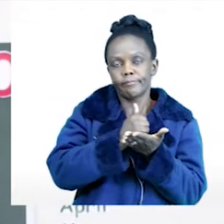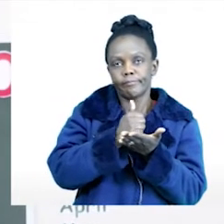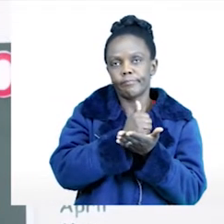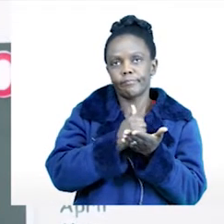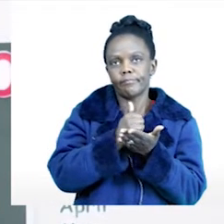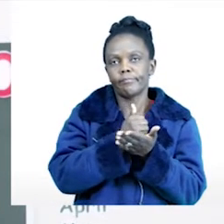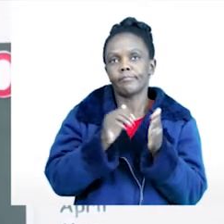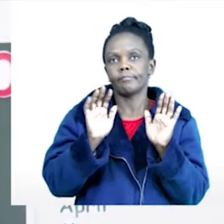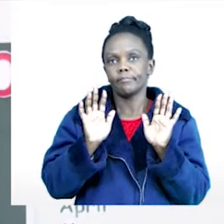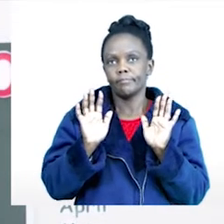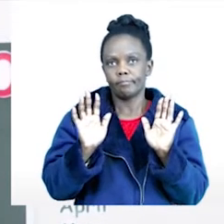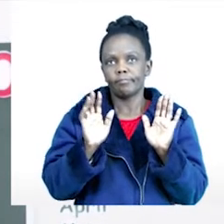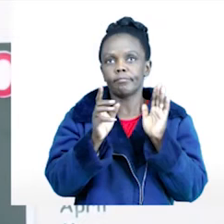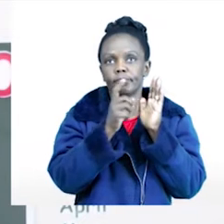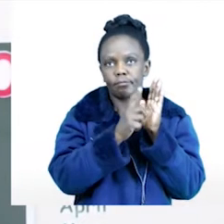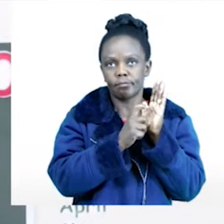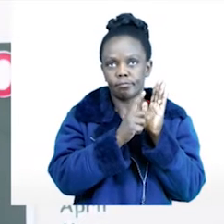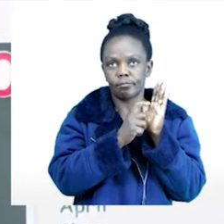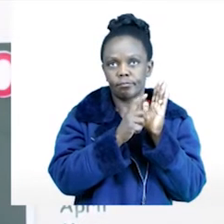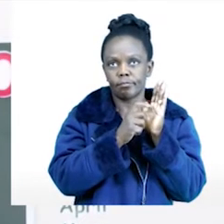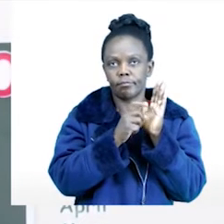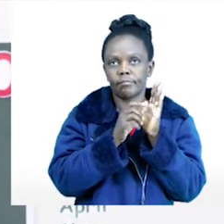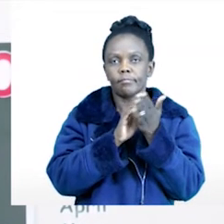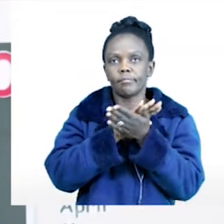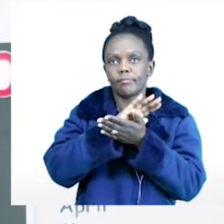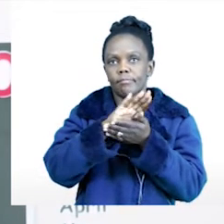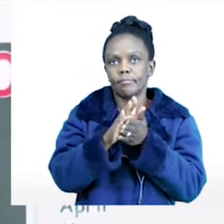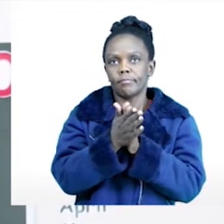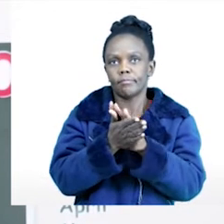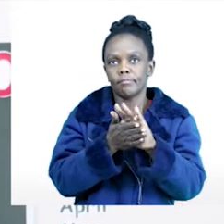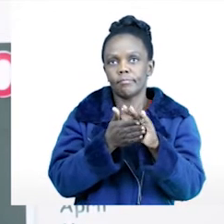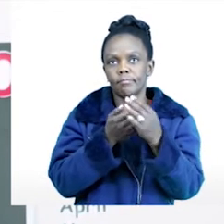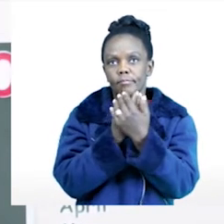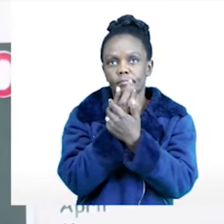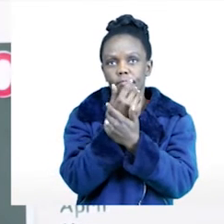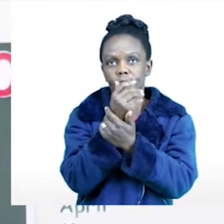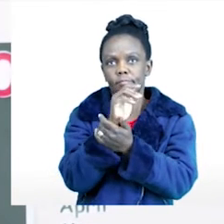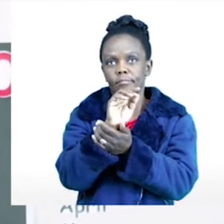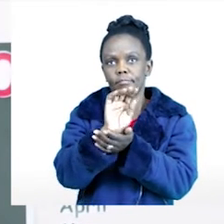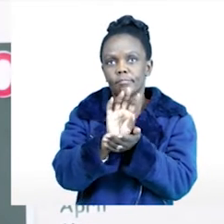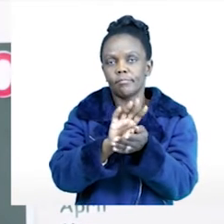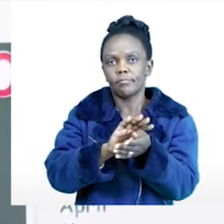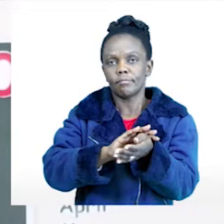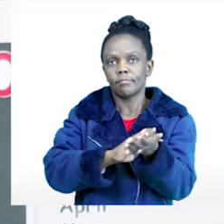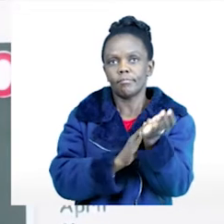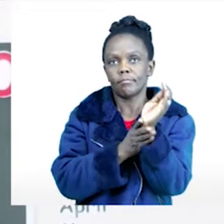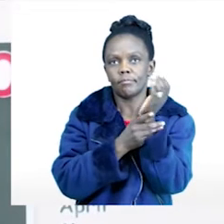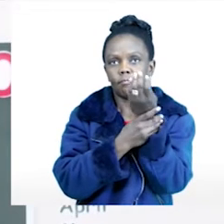us to sanitize. Remember, when you are sanitizing, you have to sanitize all of your